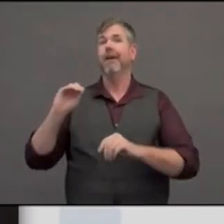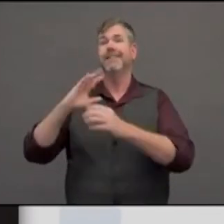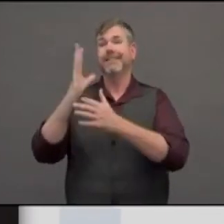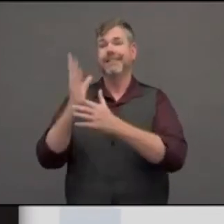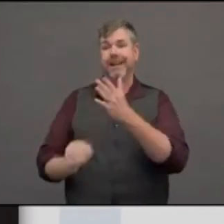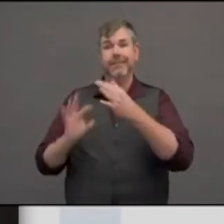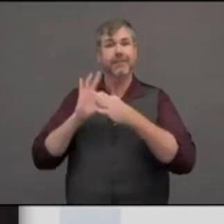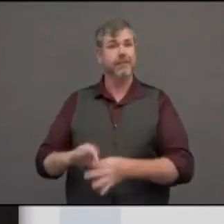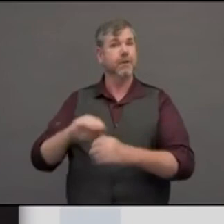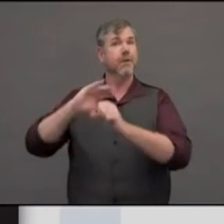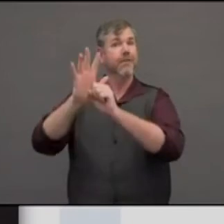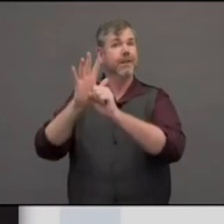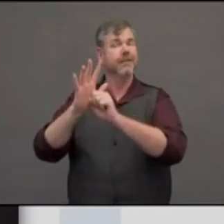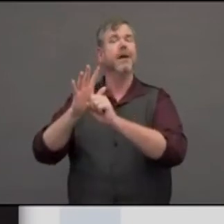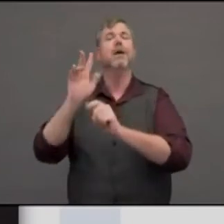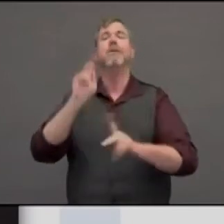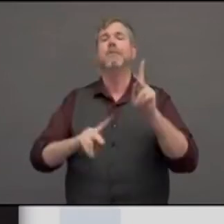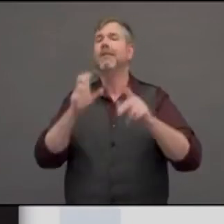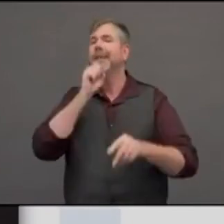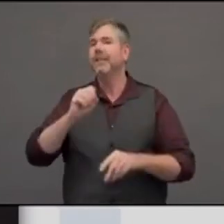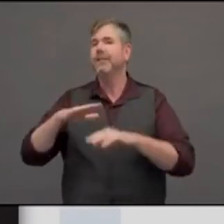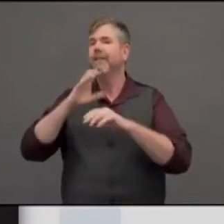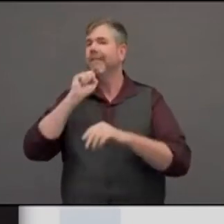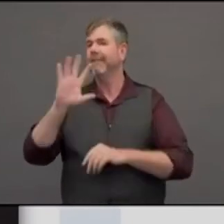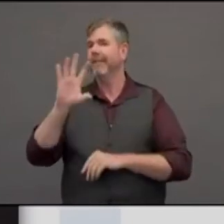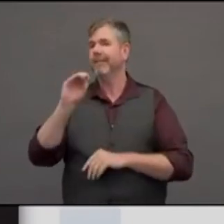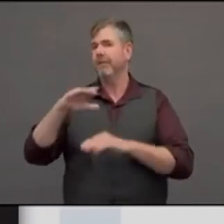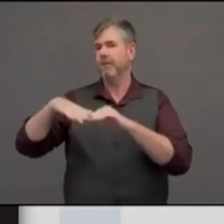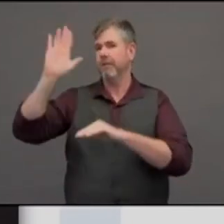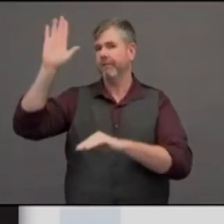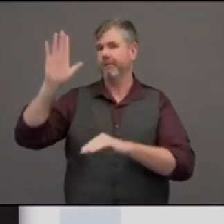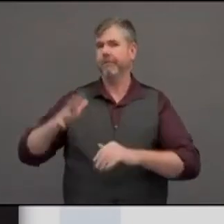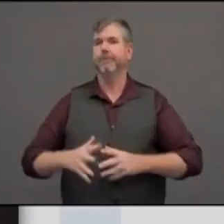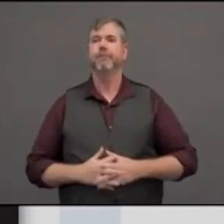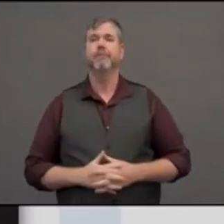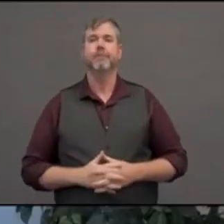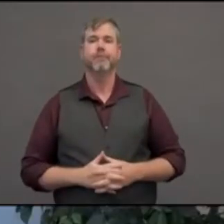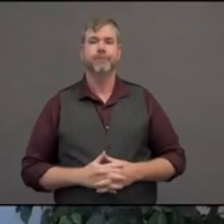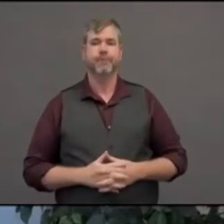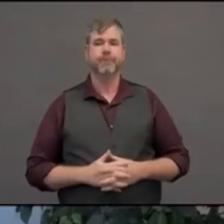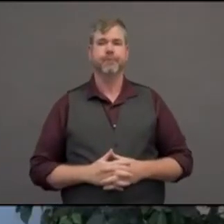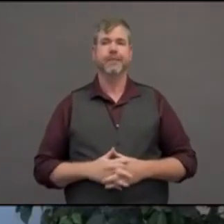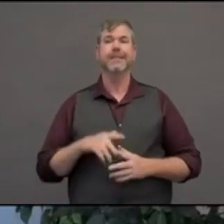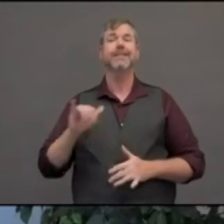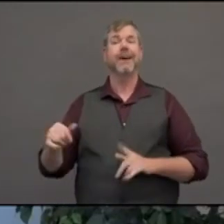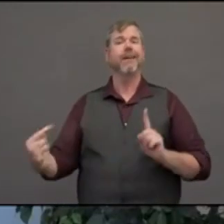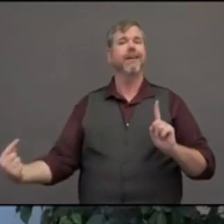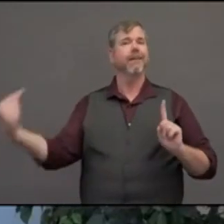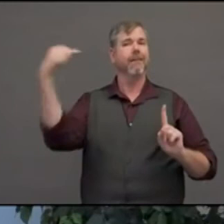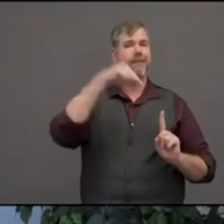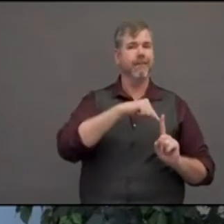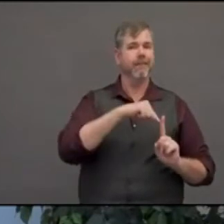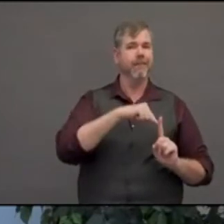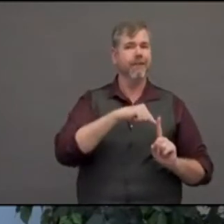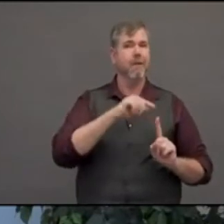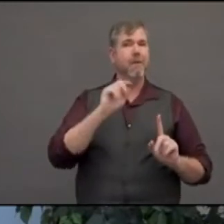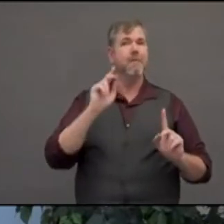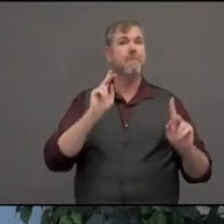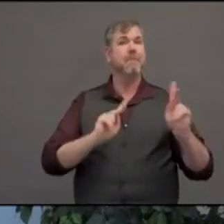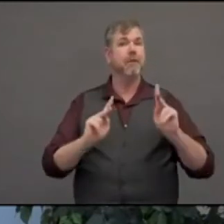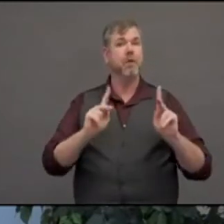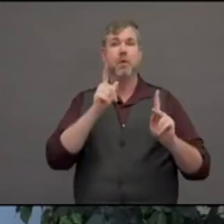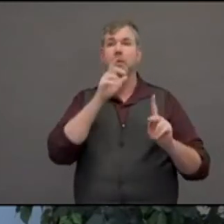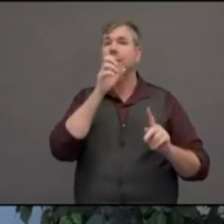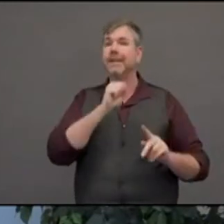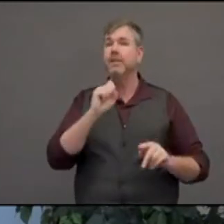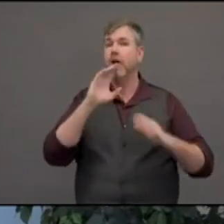again to either people under 50 not realizing they're asymptomatic,